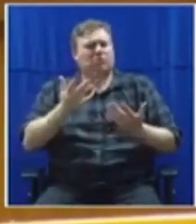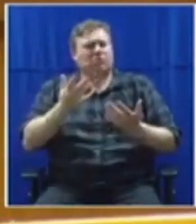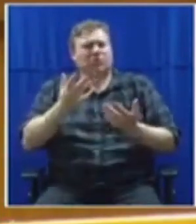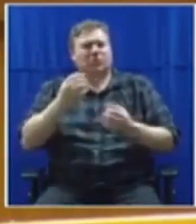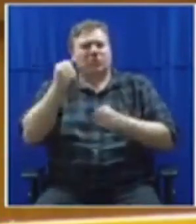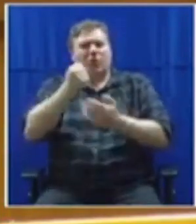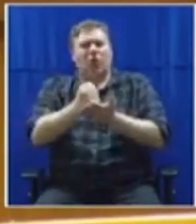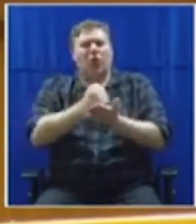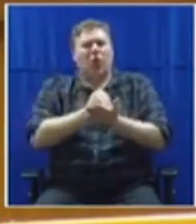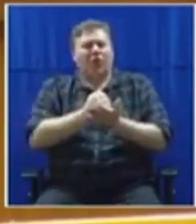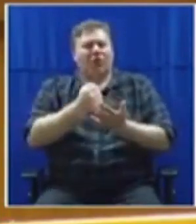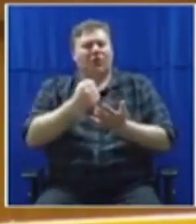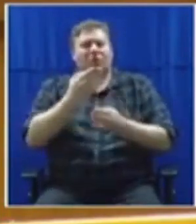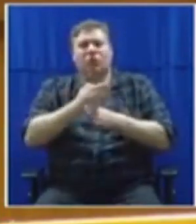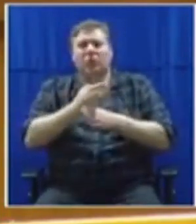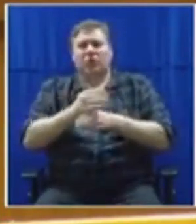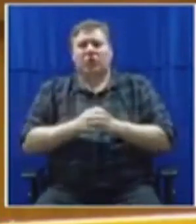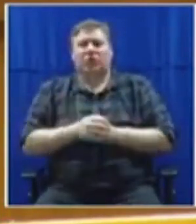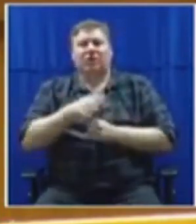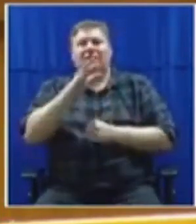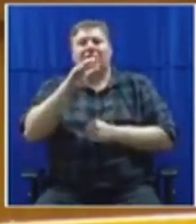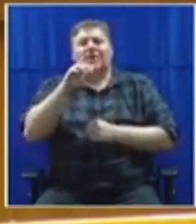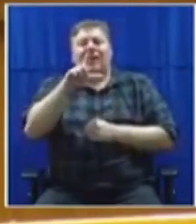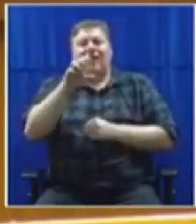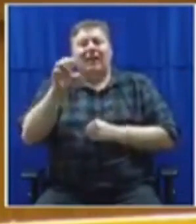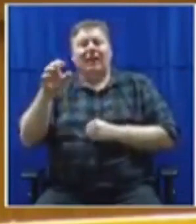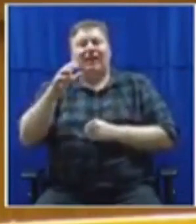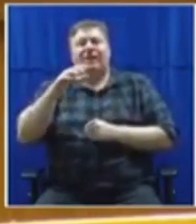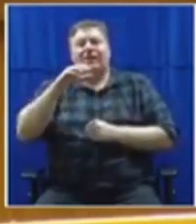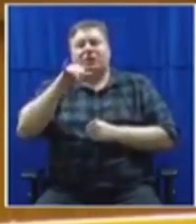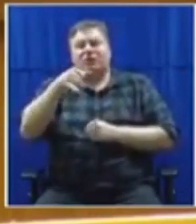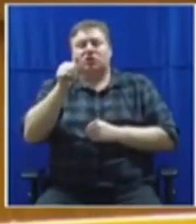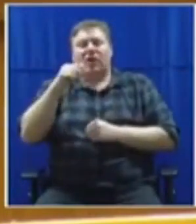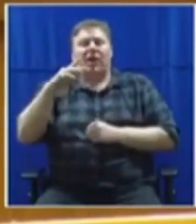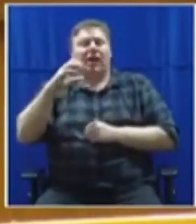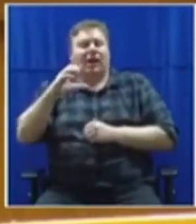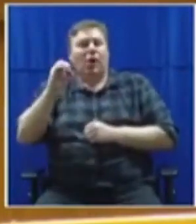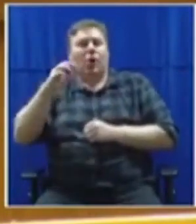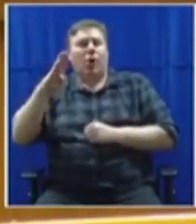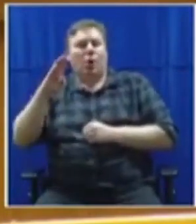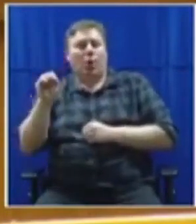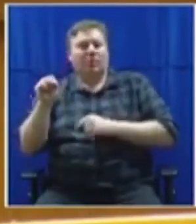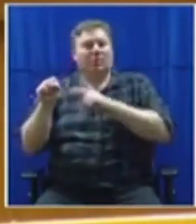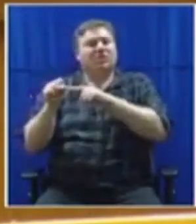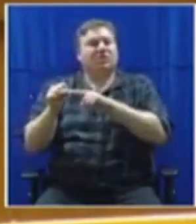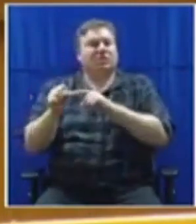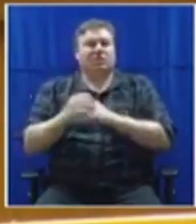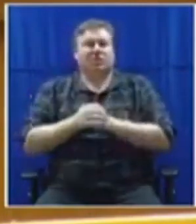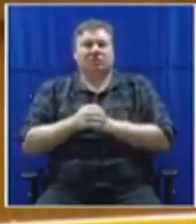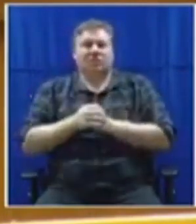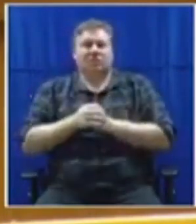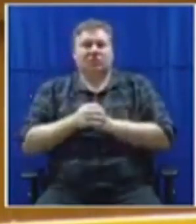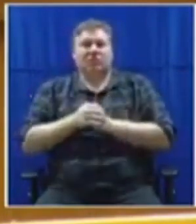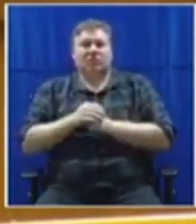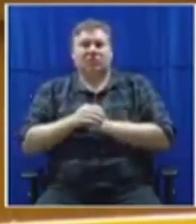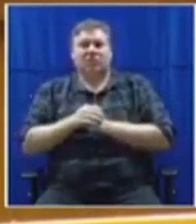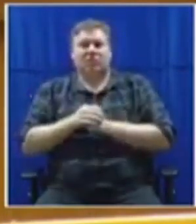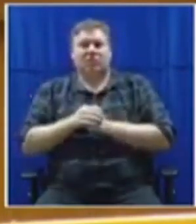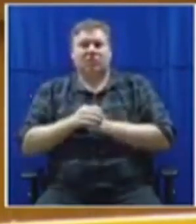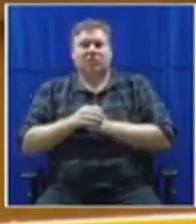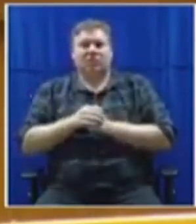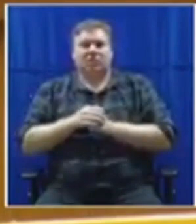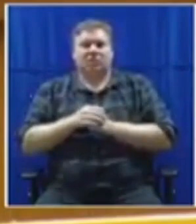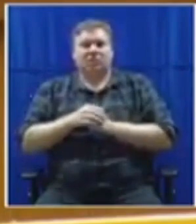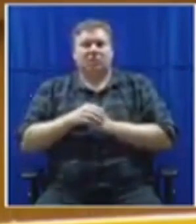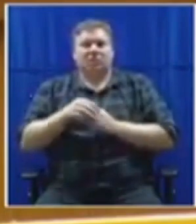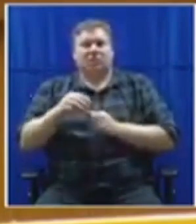national boxing champion, was killed in cold blood by a strangled policeman boyfriend